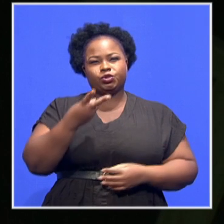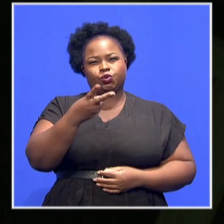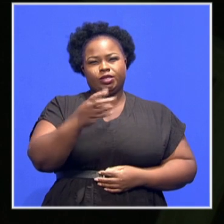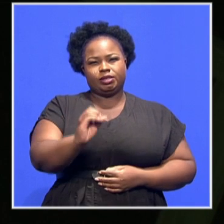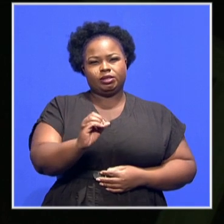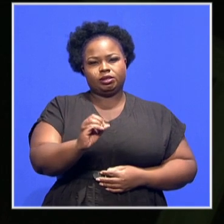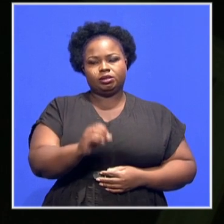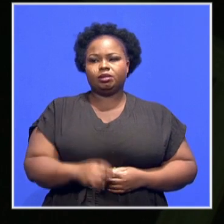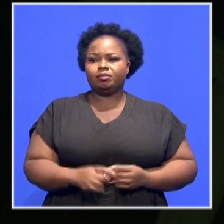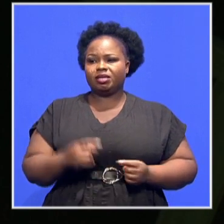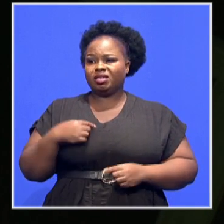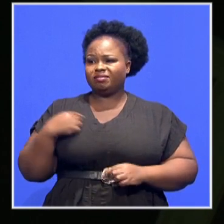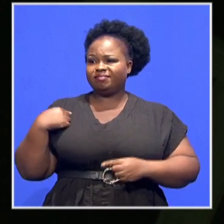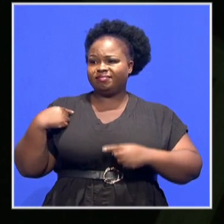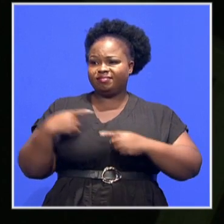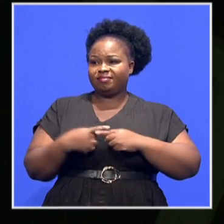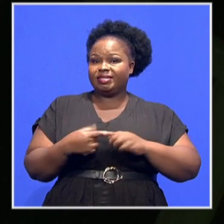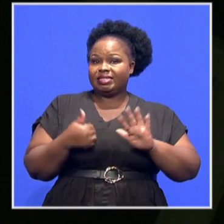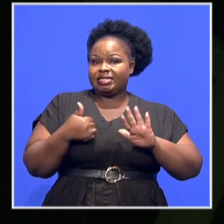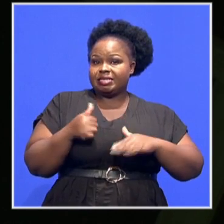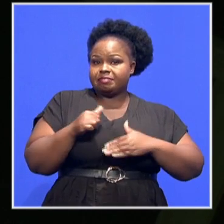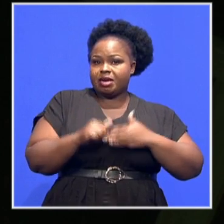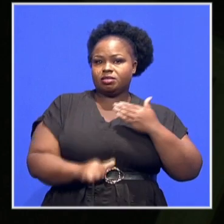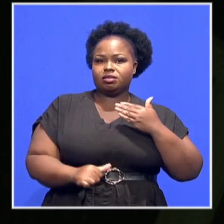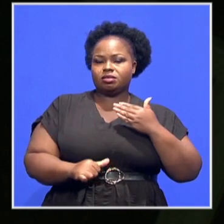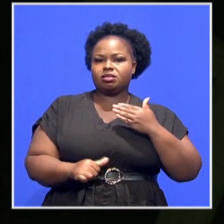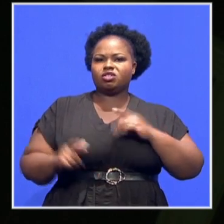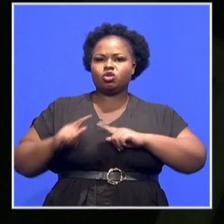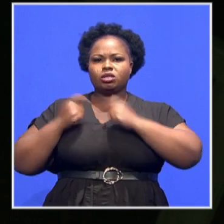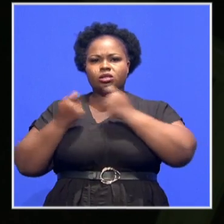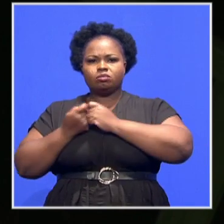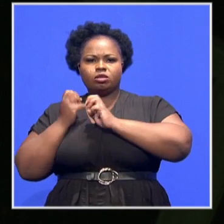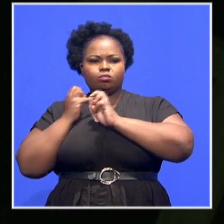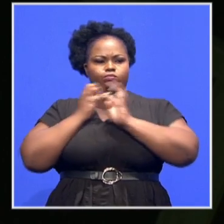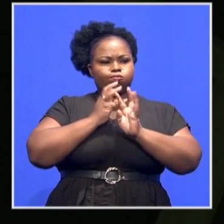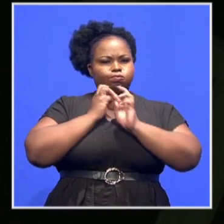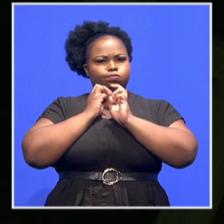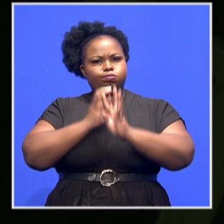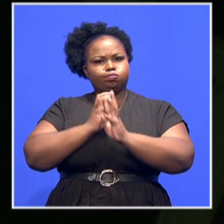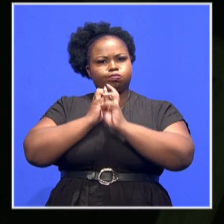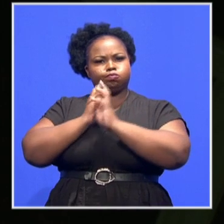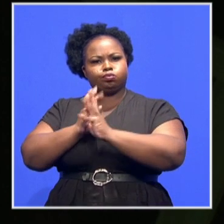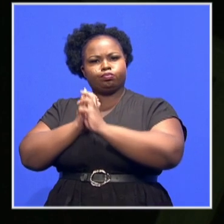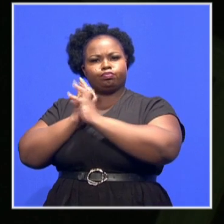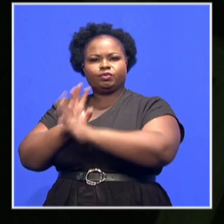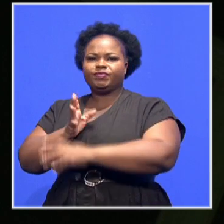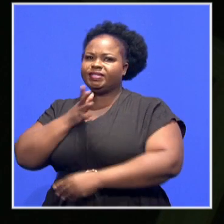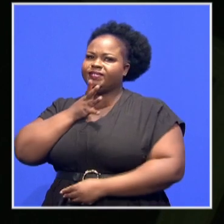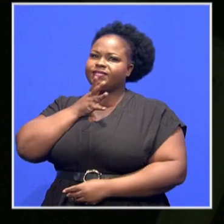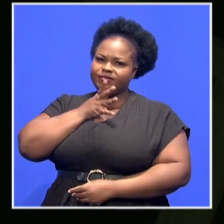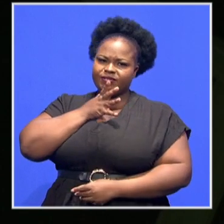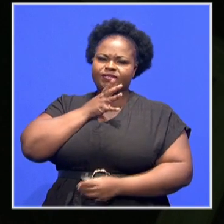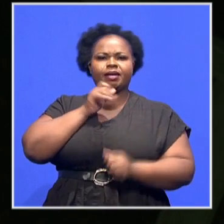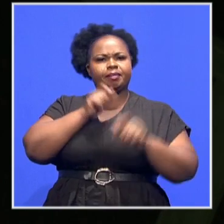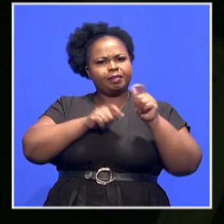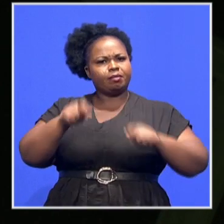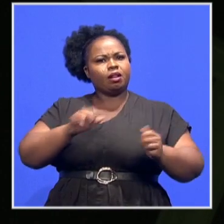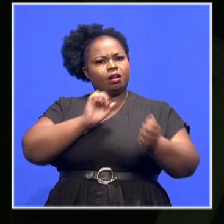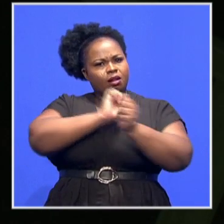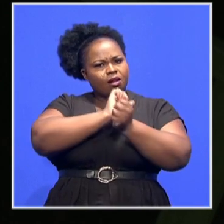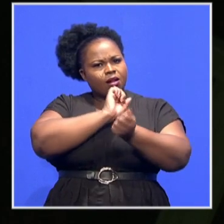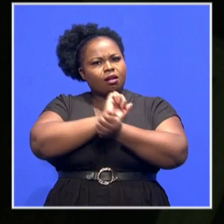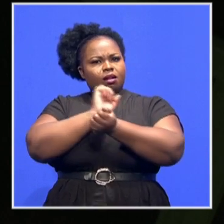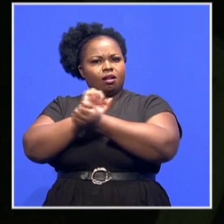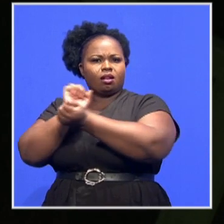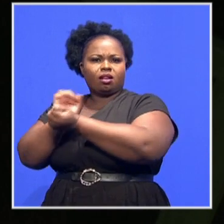around hundreds of operations and made a significant number of arrests.